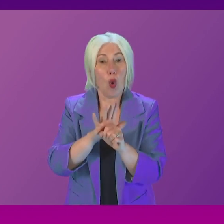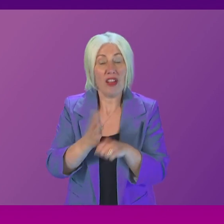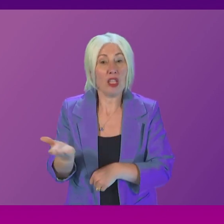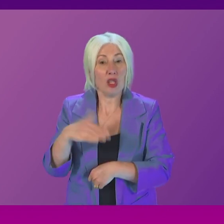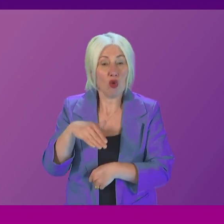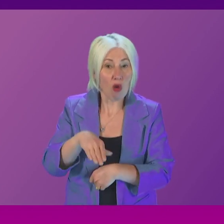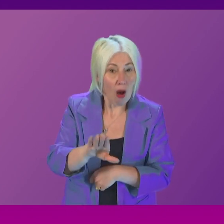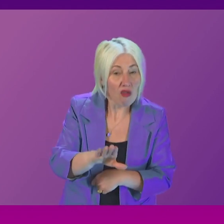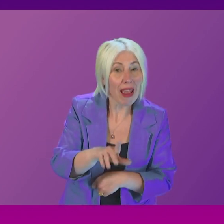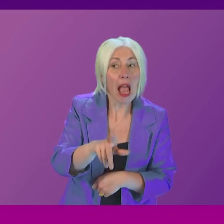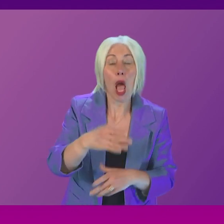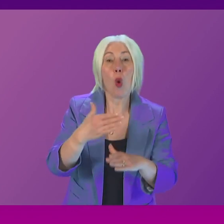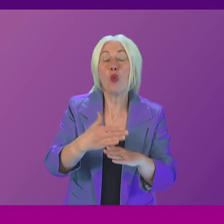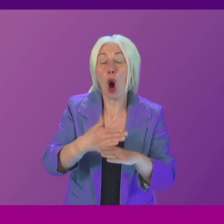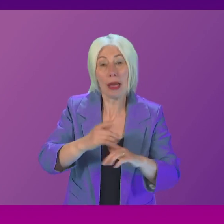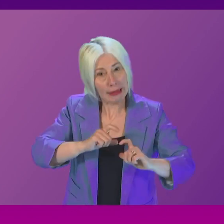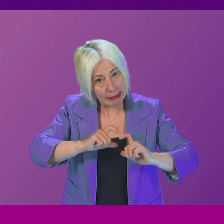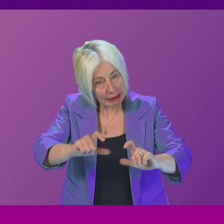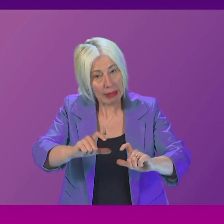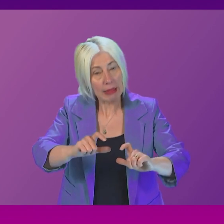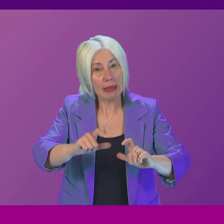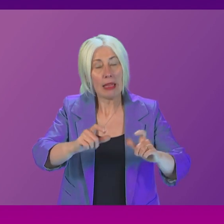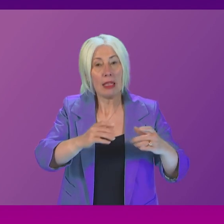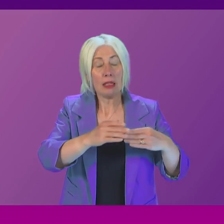is work continuing to be led